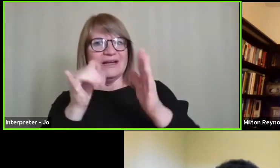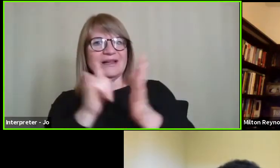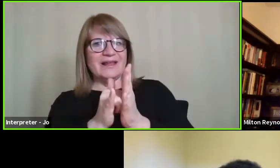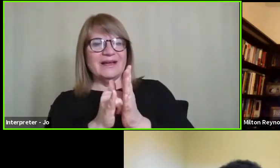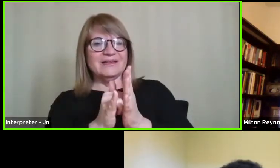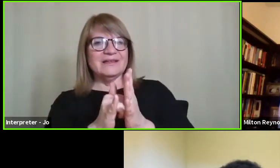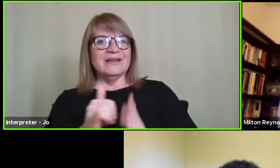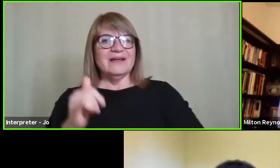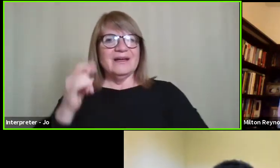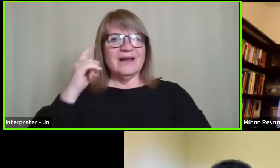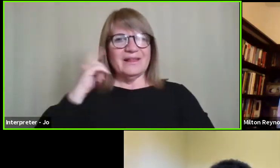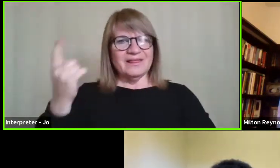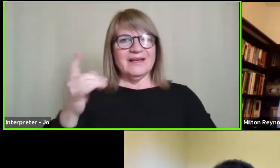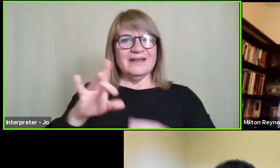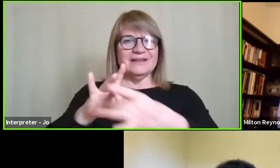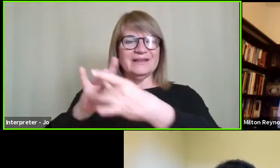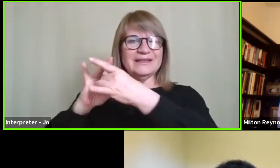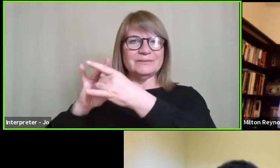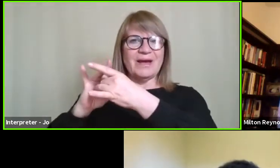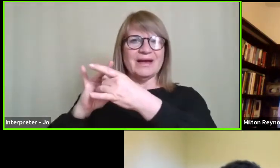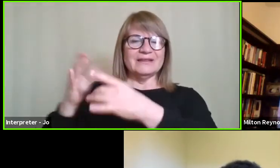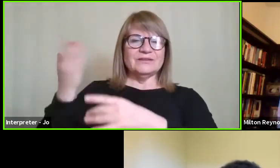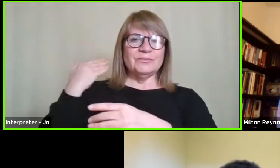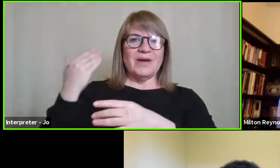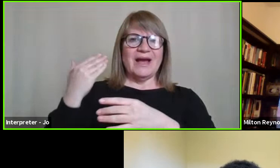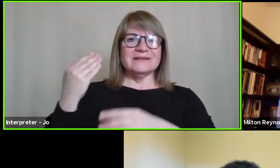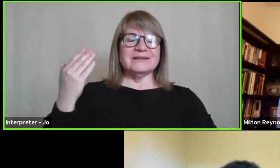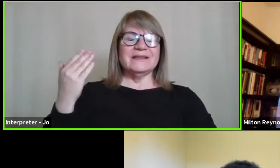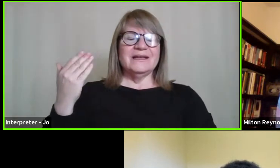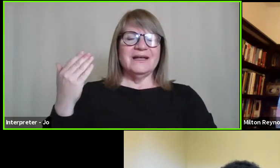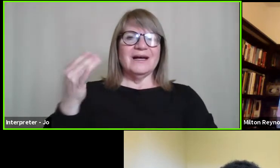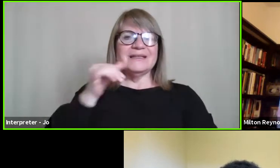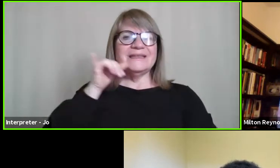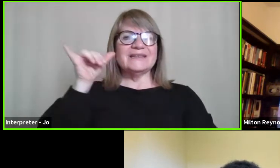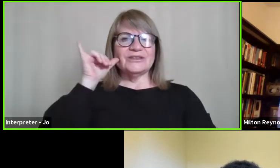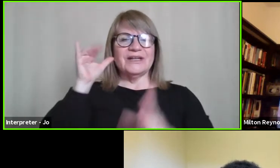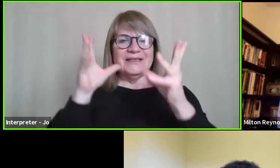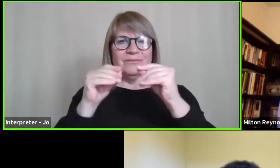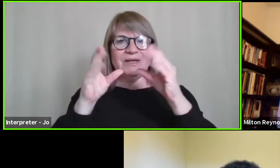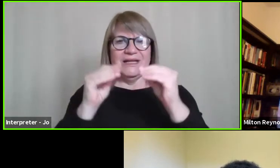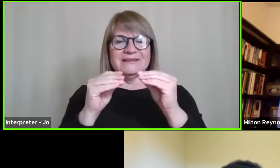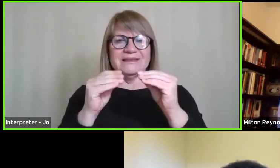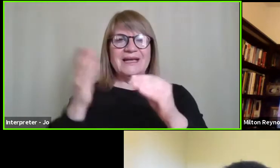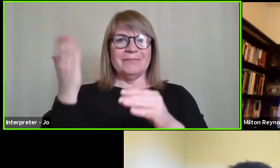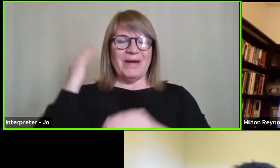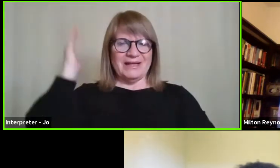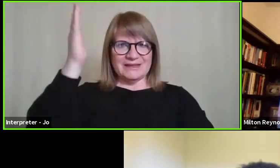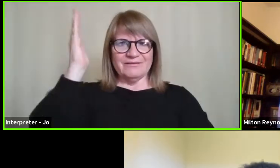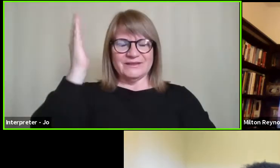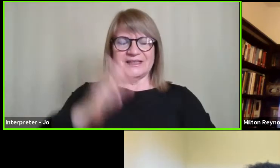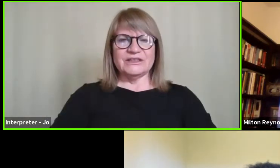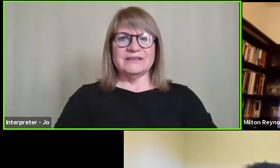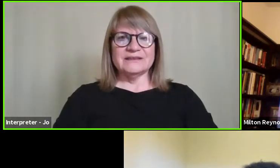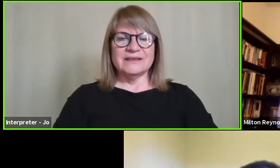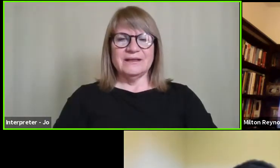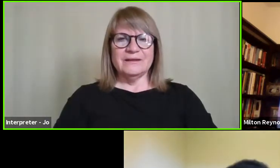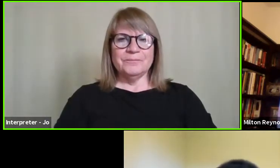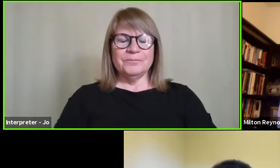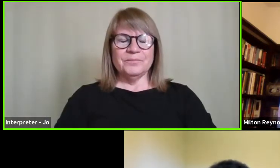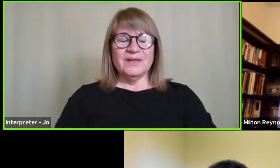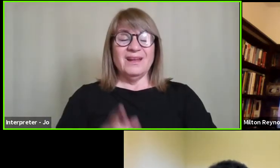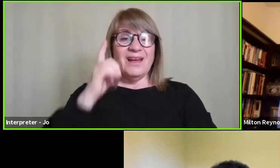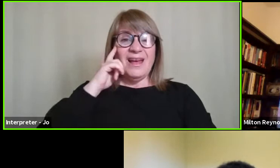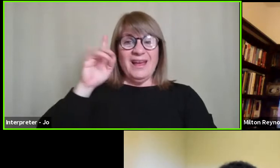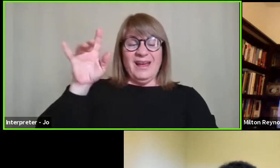back to some of the conversations that were made earlier on yesterday's session i i think that framing also sort of assumes that